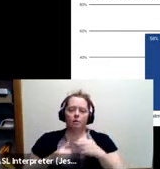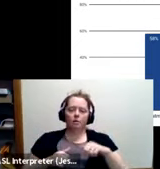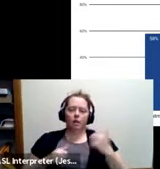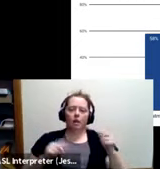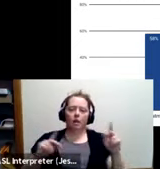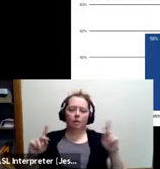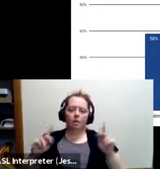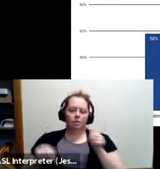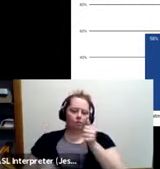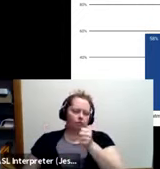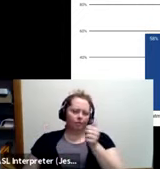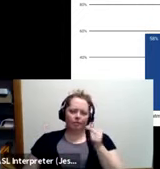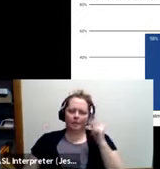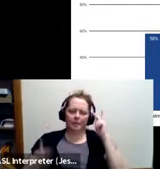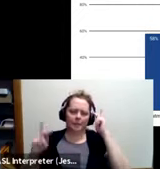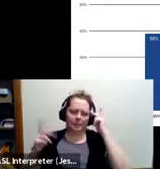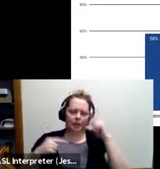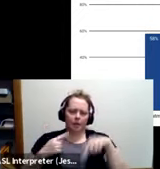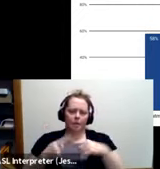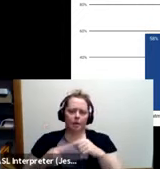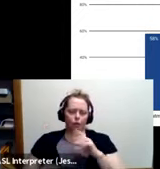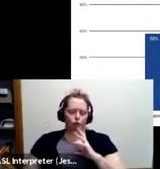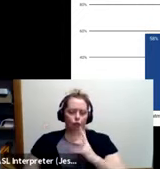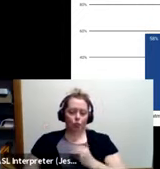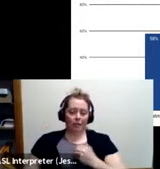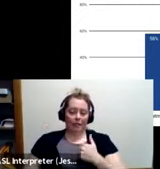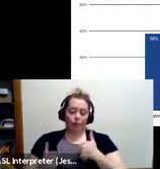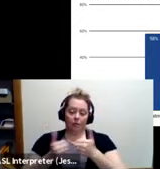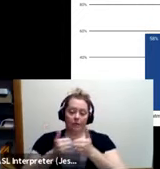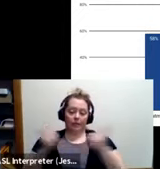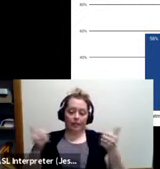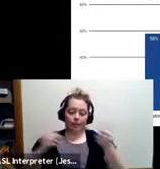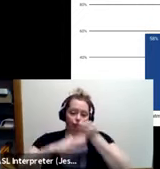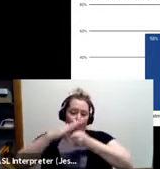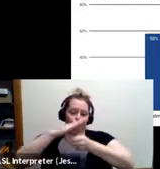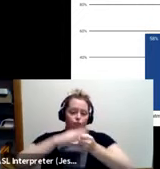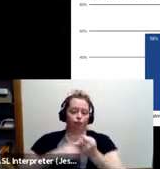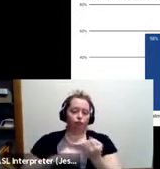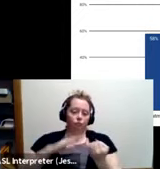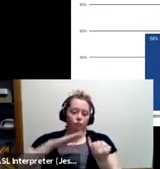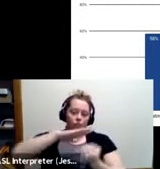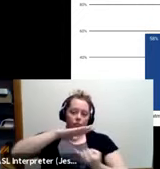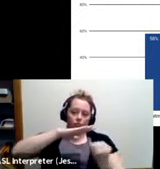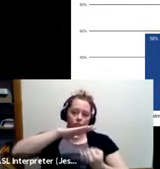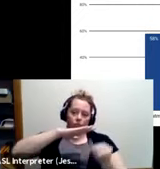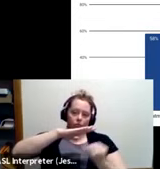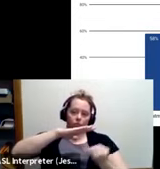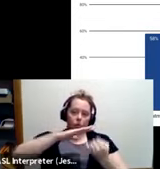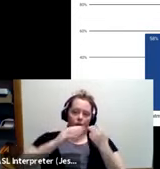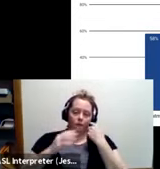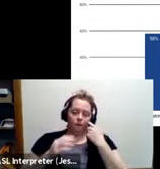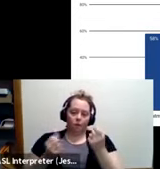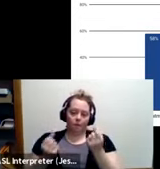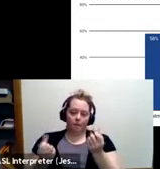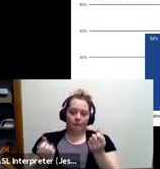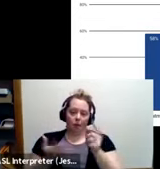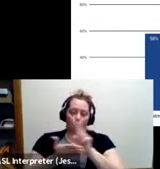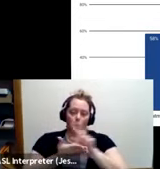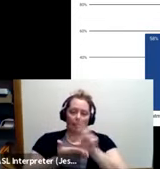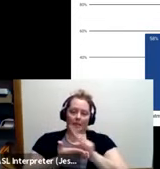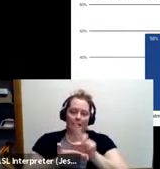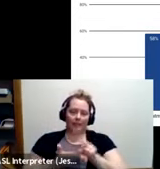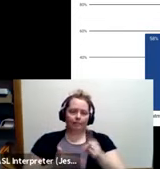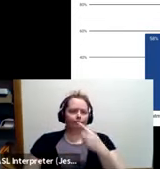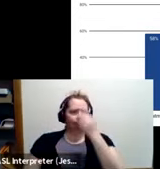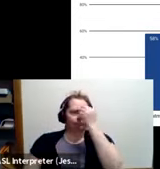hole and separated from everyone for weeks. And that was for, it's for my safety. It